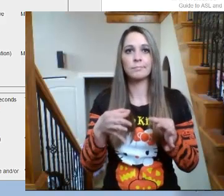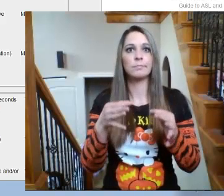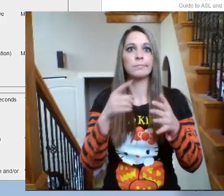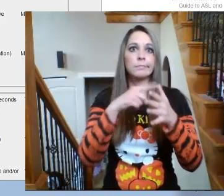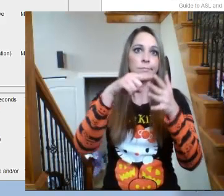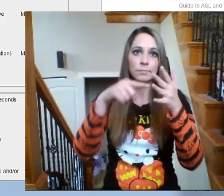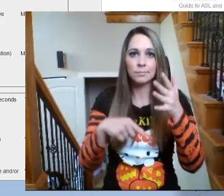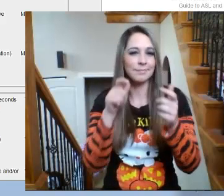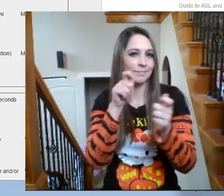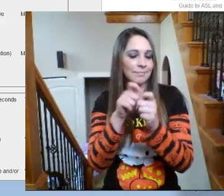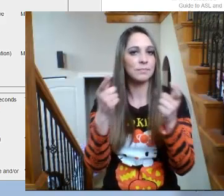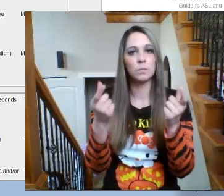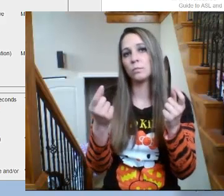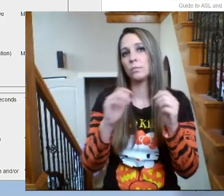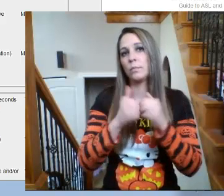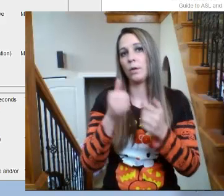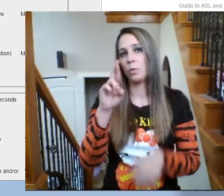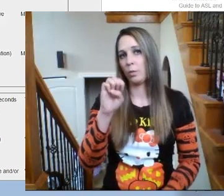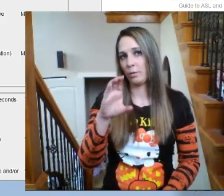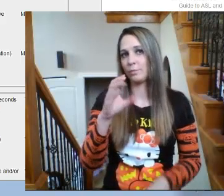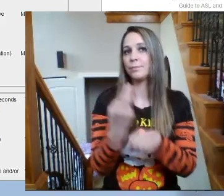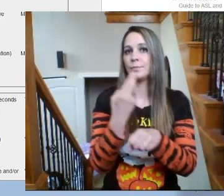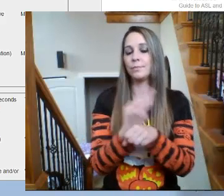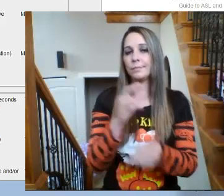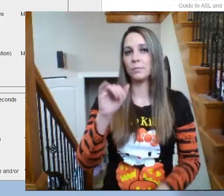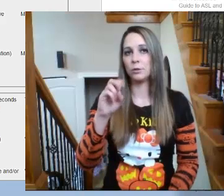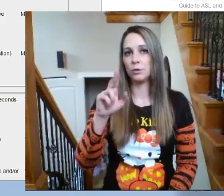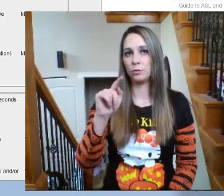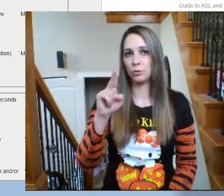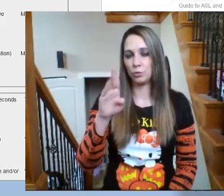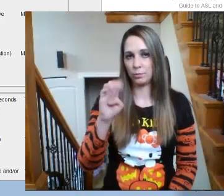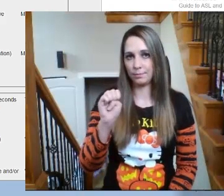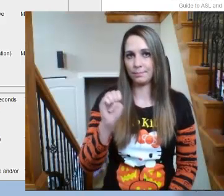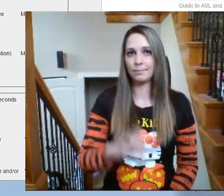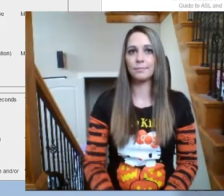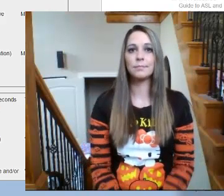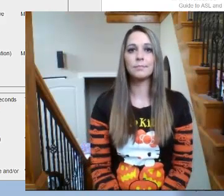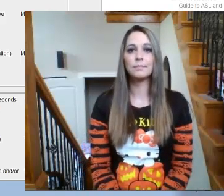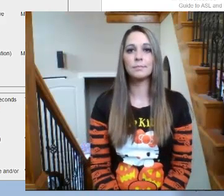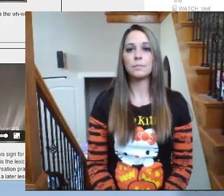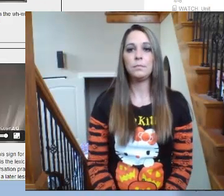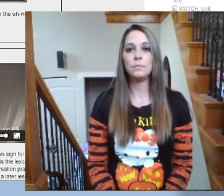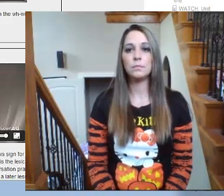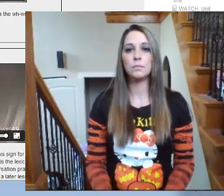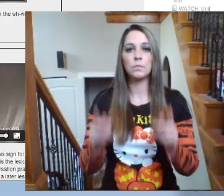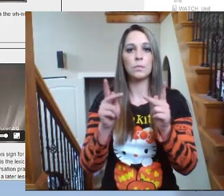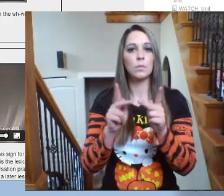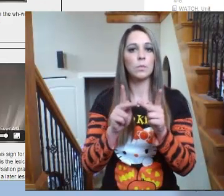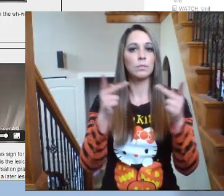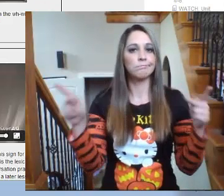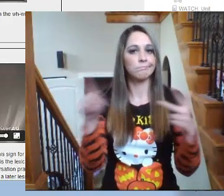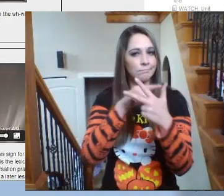I can give you step-by-step detailed directions on how to record using YouTube.